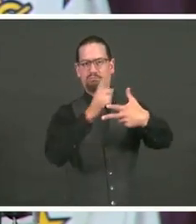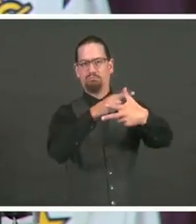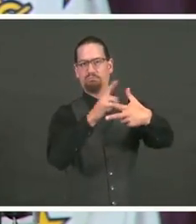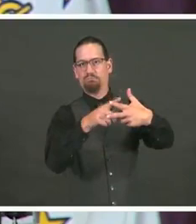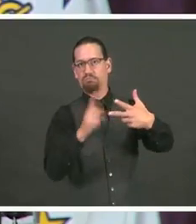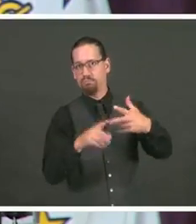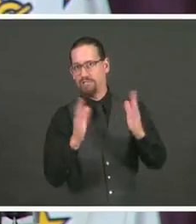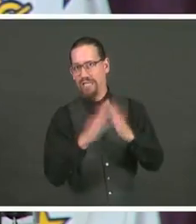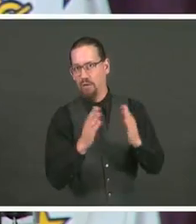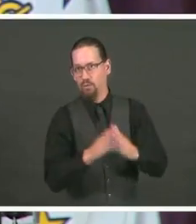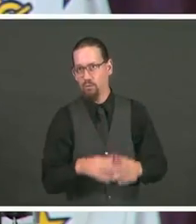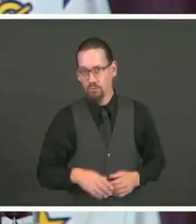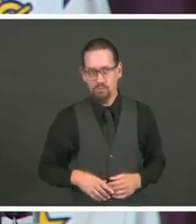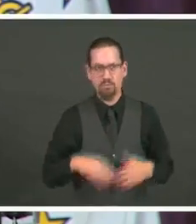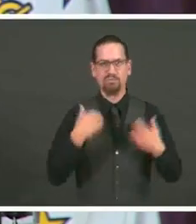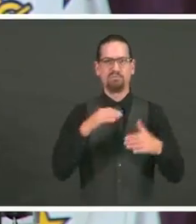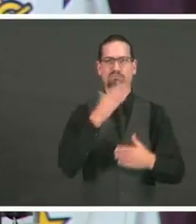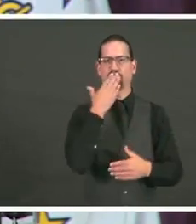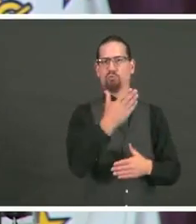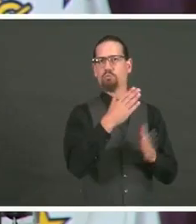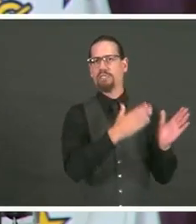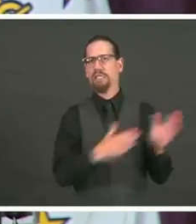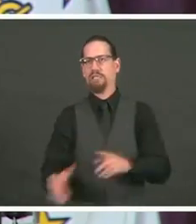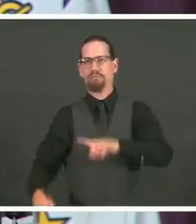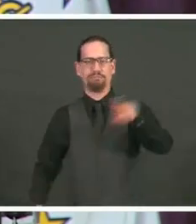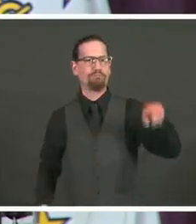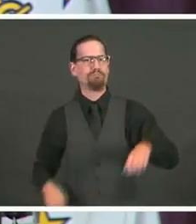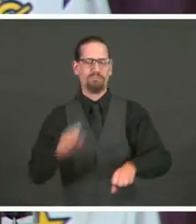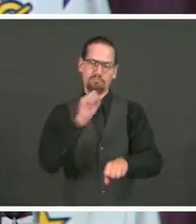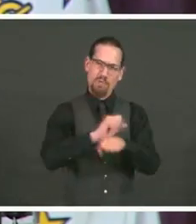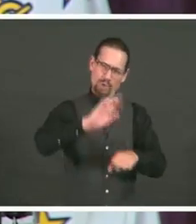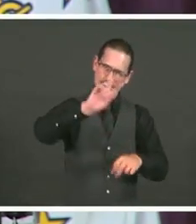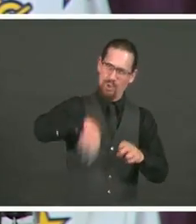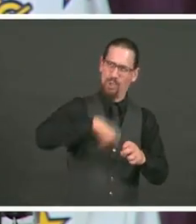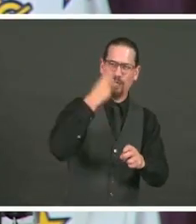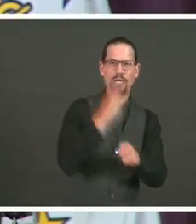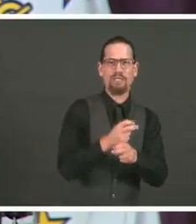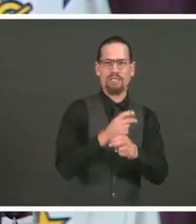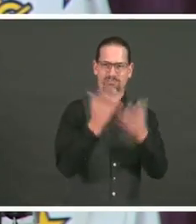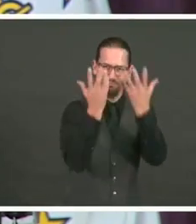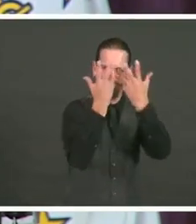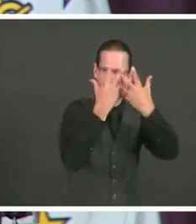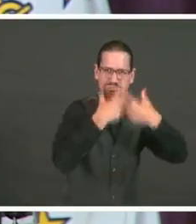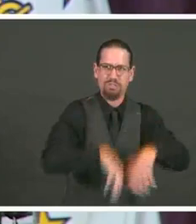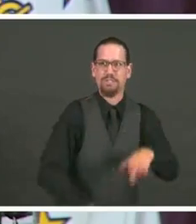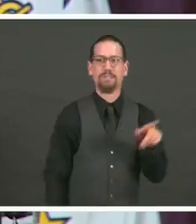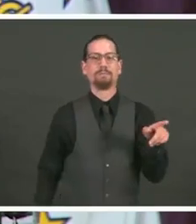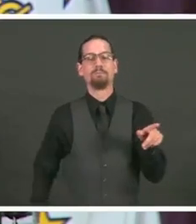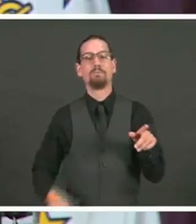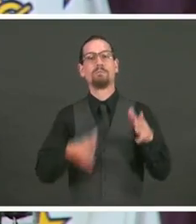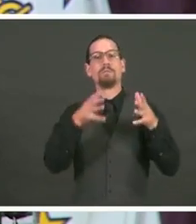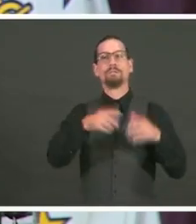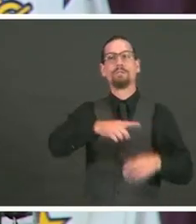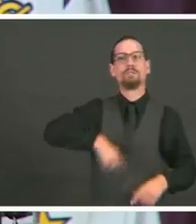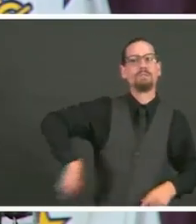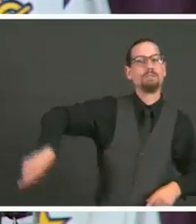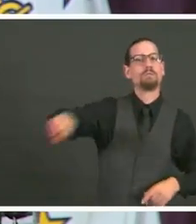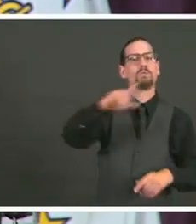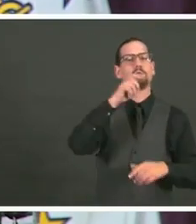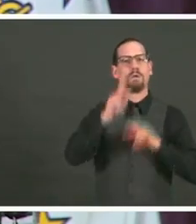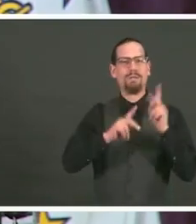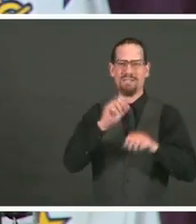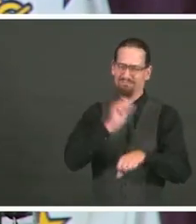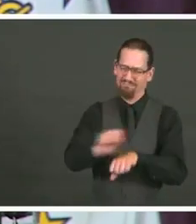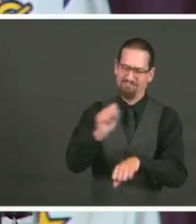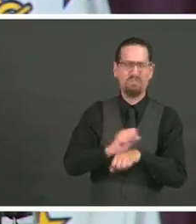for schools this year. So thank you to all of you for working hard, and a special thank you to you folks who put forward such a fantastic plan. As